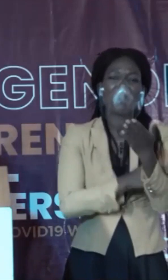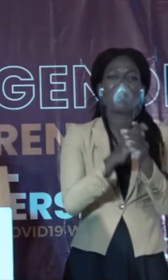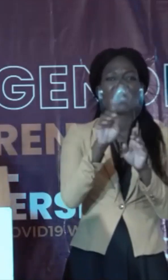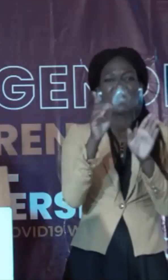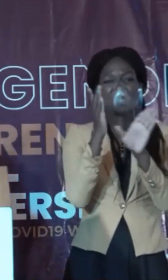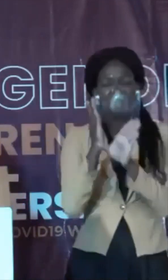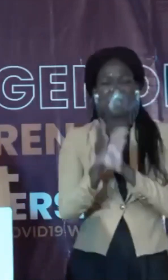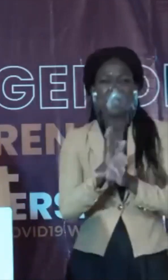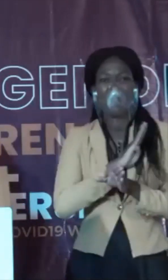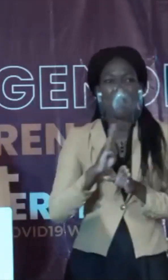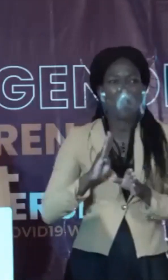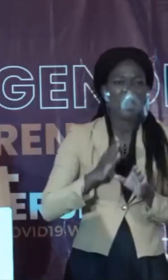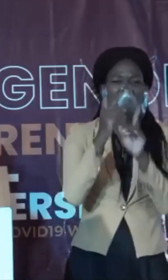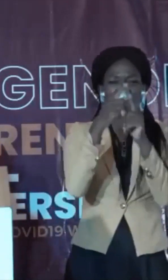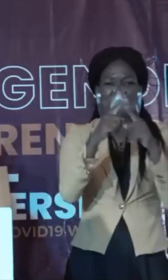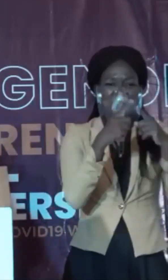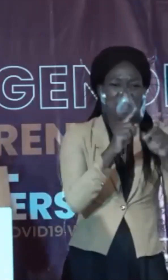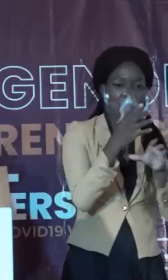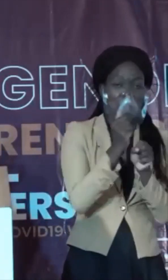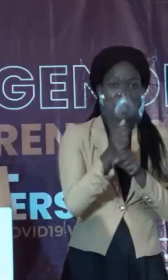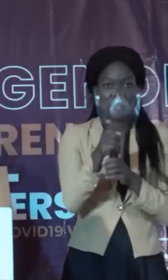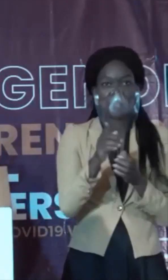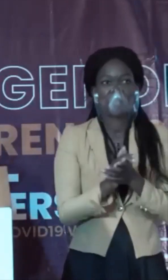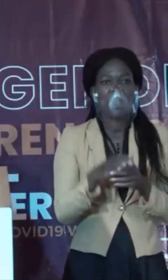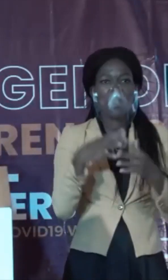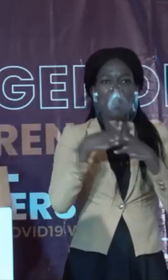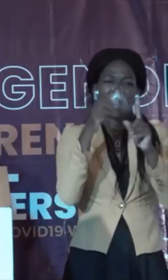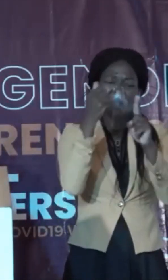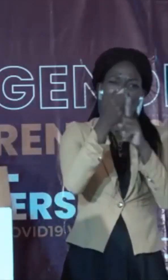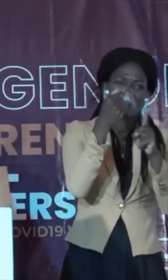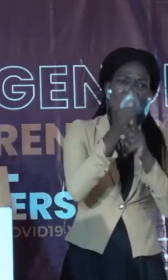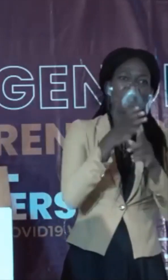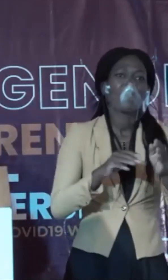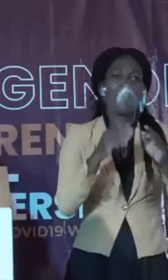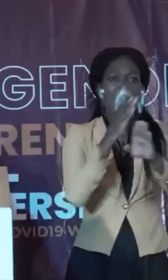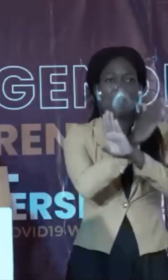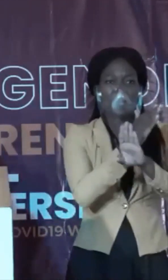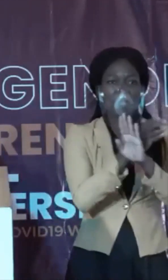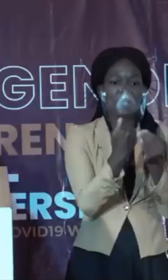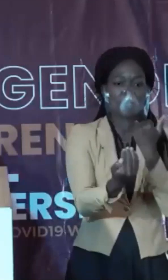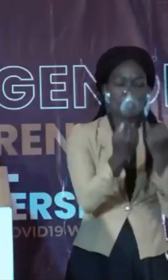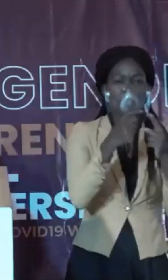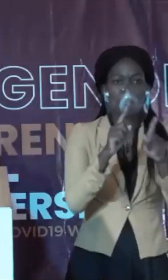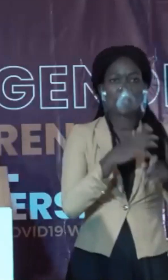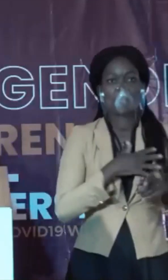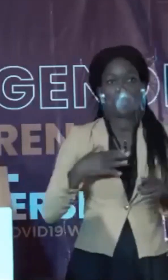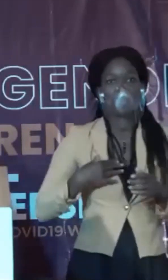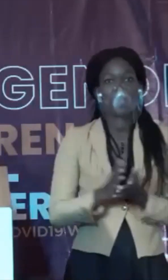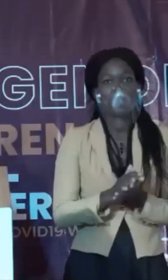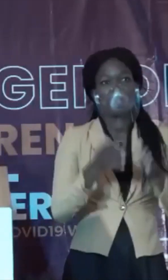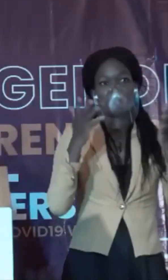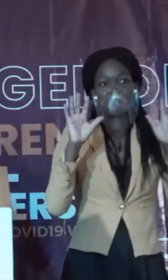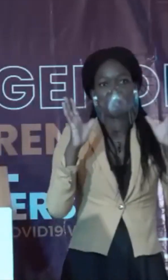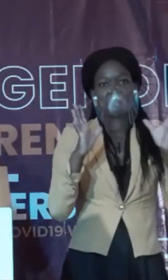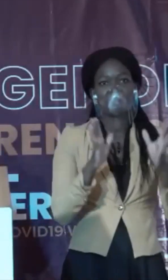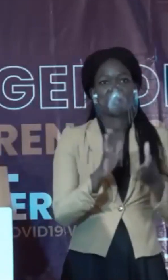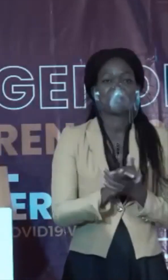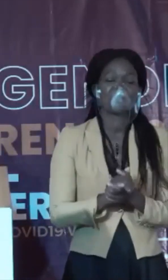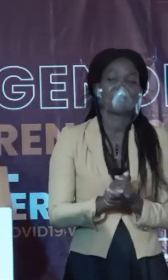advocate for the empowerment and protection of children and women. A round of applause for her, please.